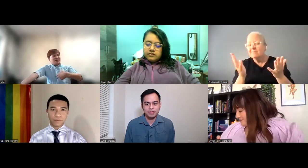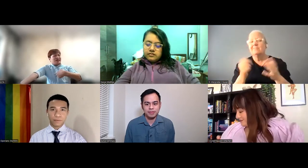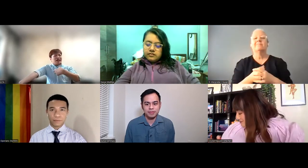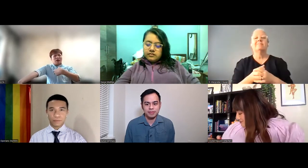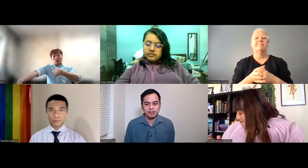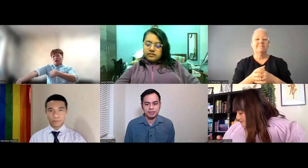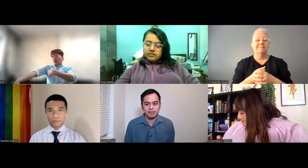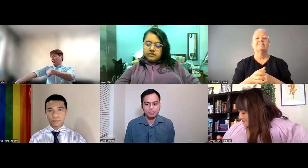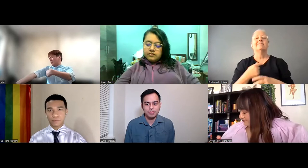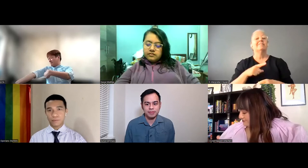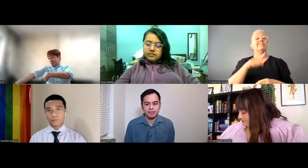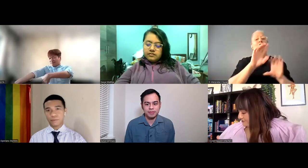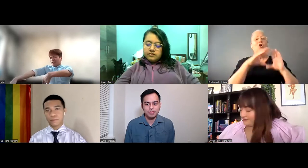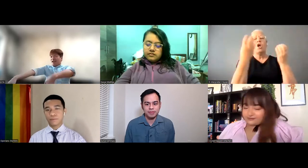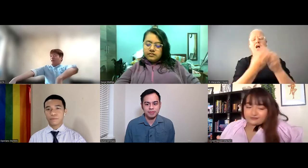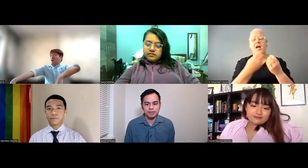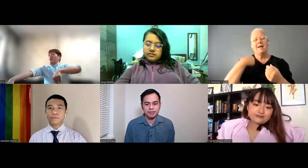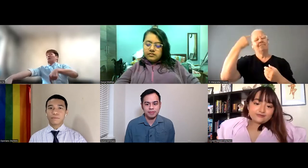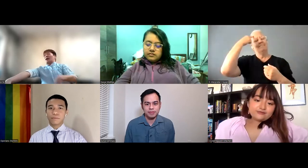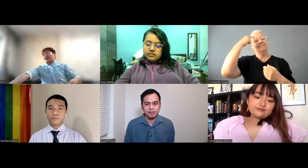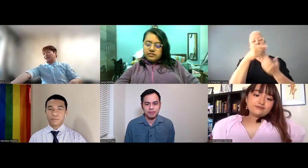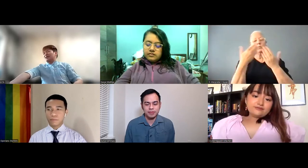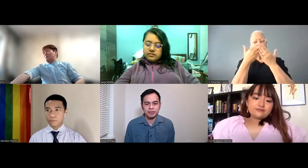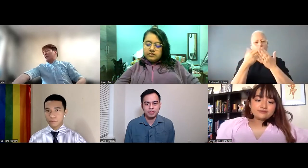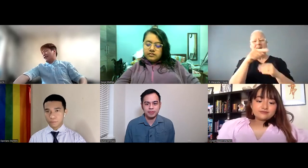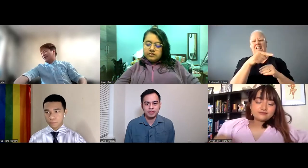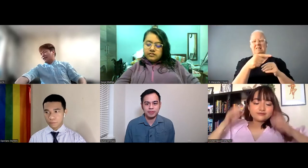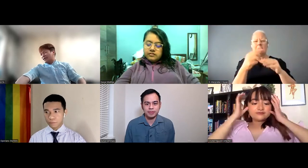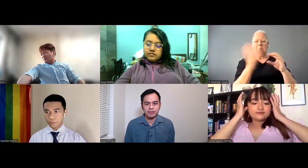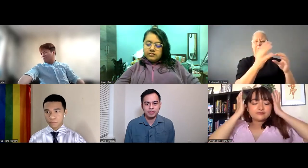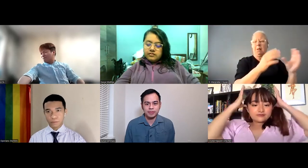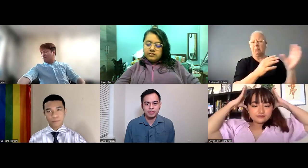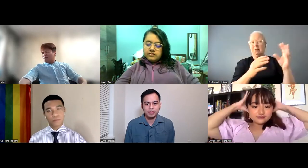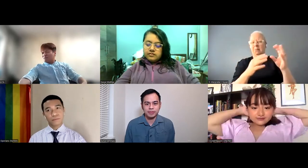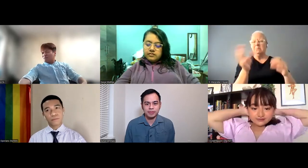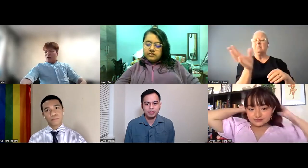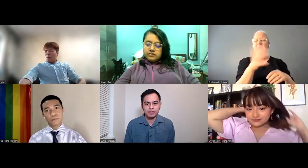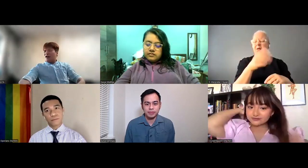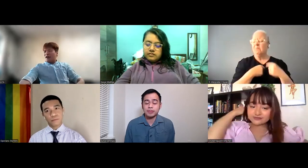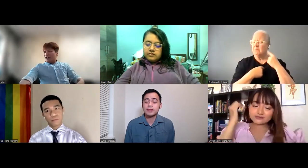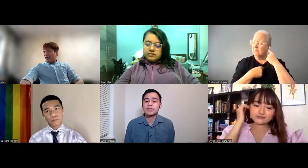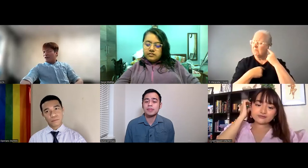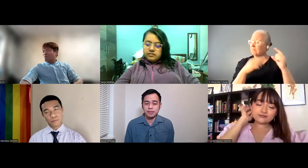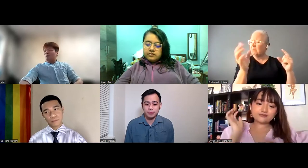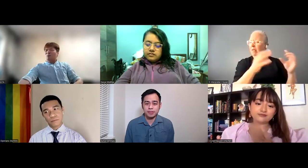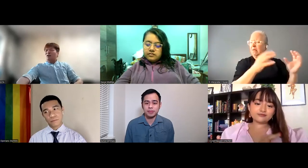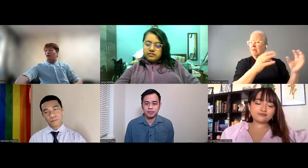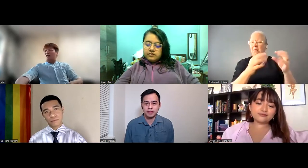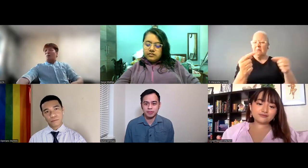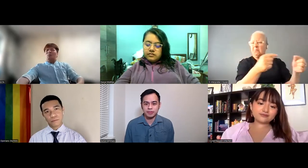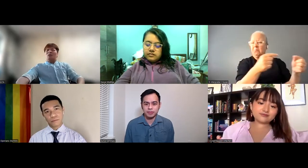classmates were arguing. And I heard that the argument, and what they were arguing was